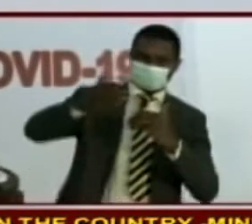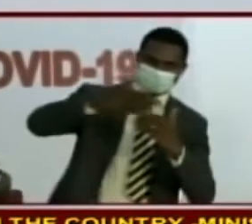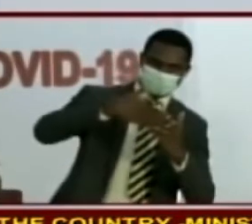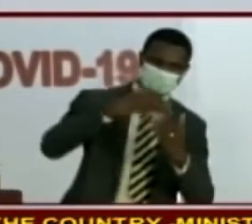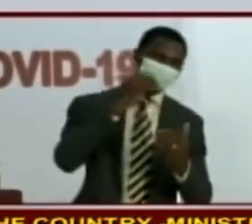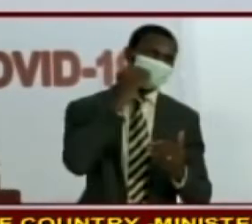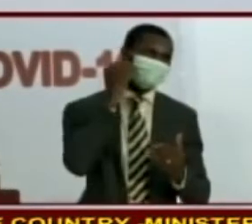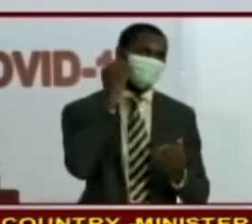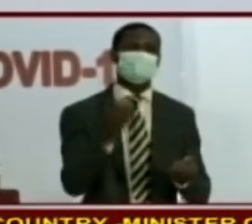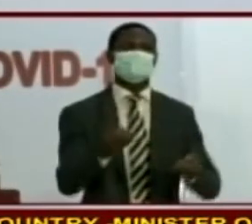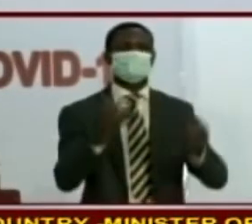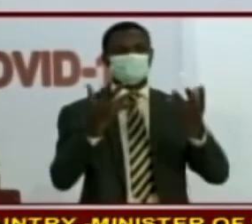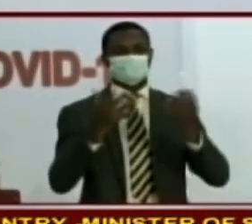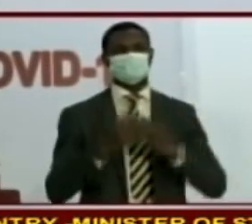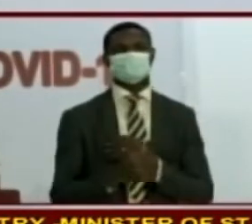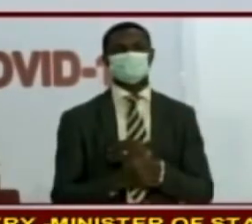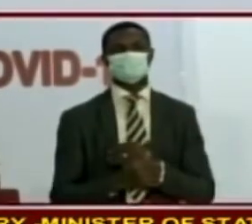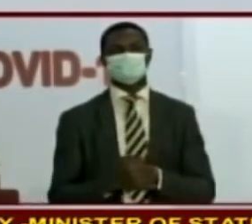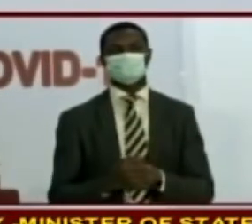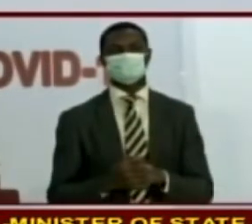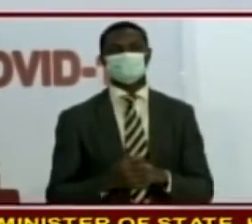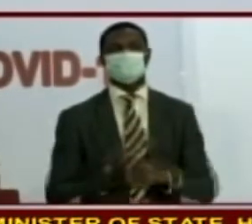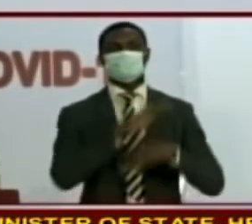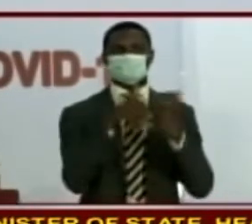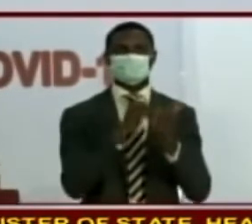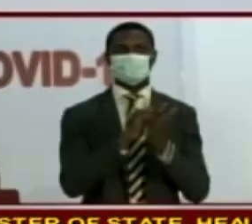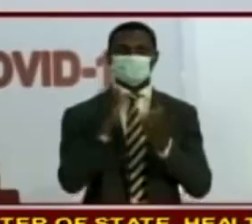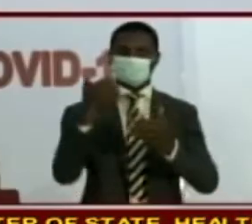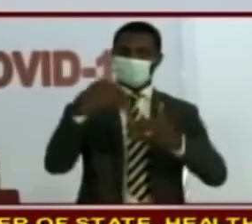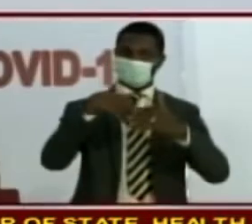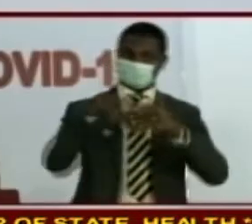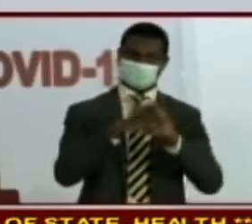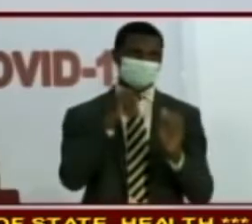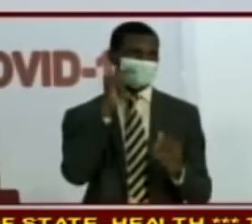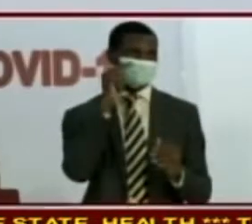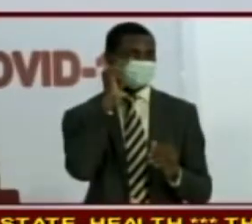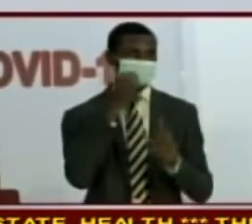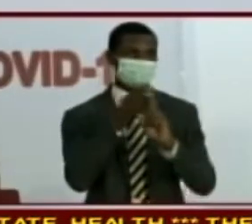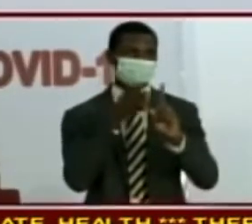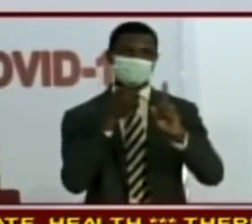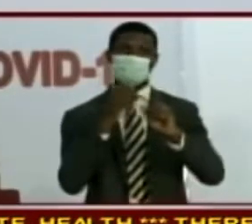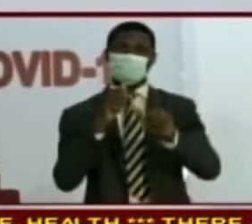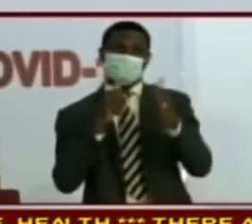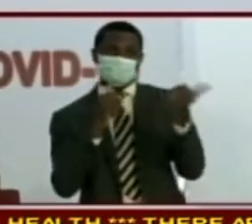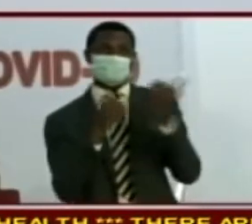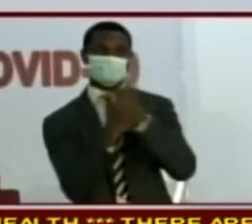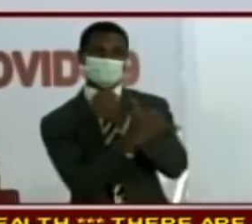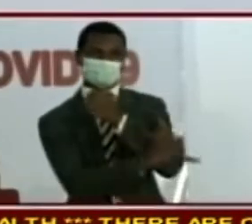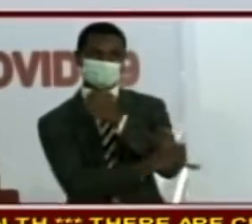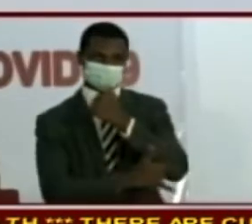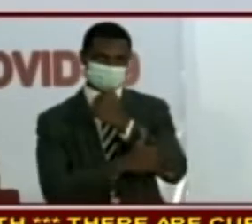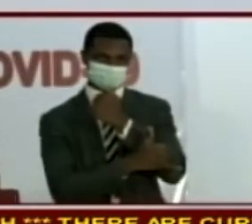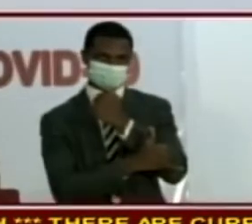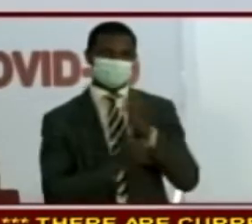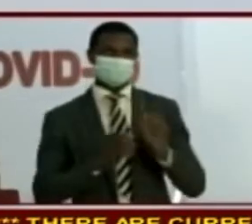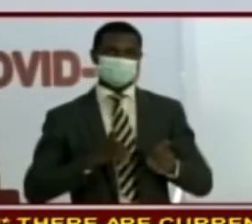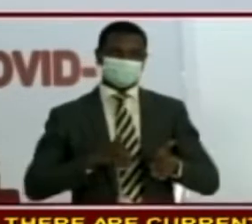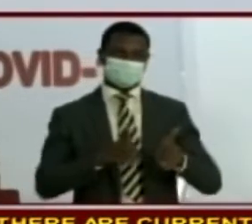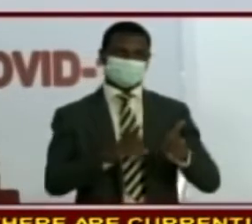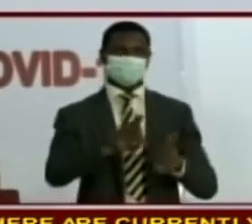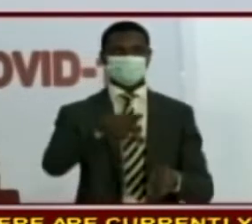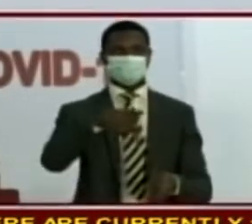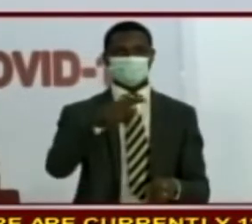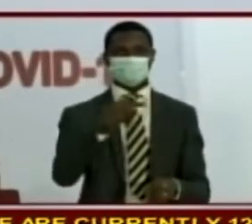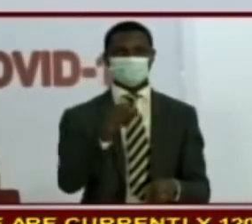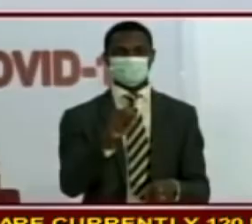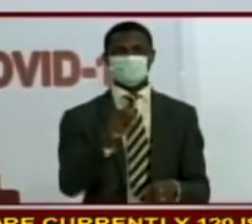The evacuees that have come within the framework of this PTF program, because there have